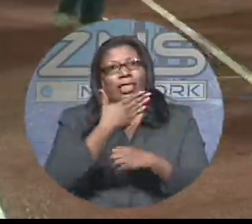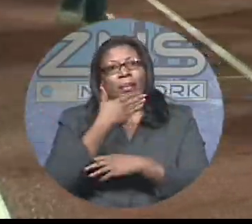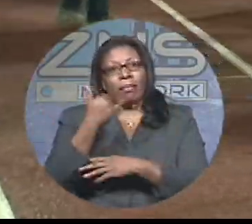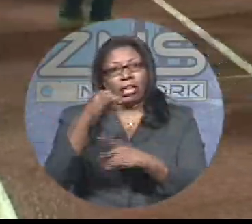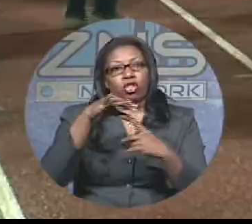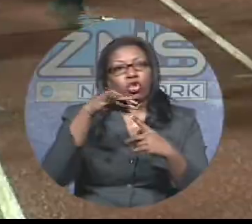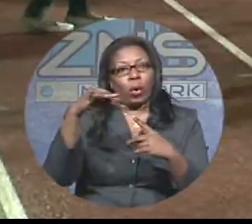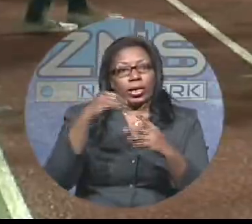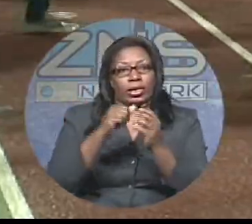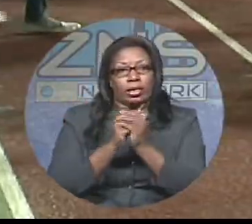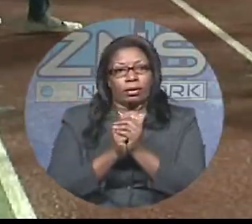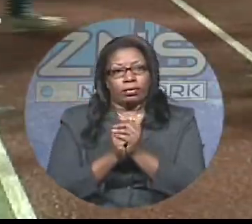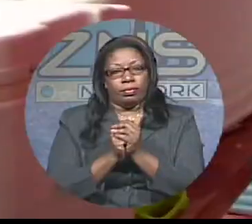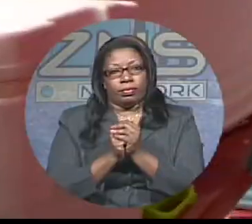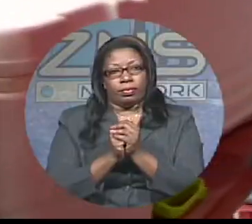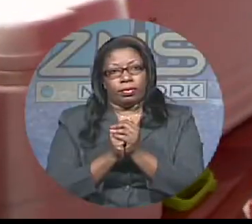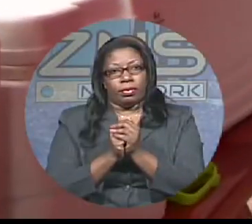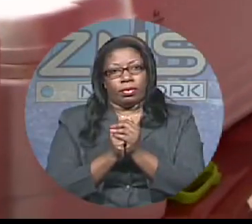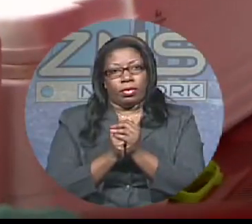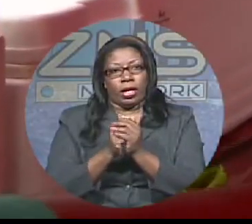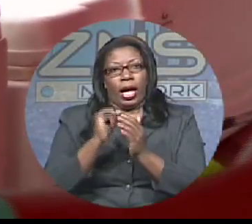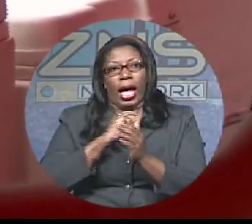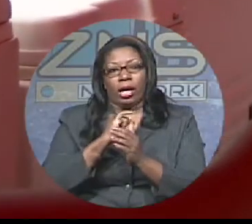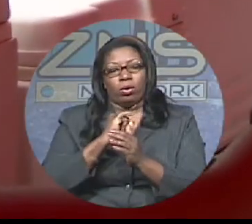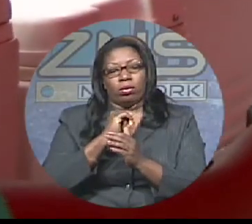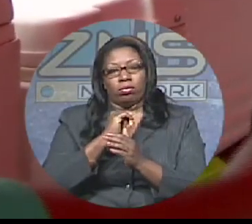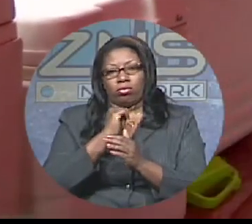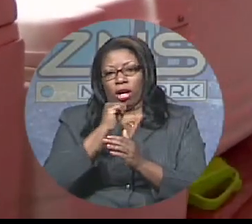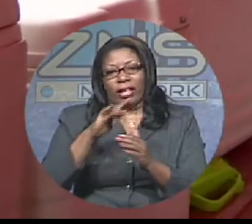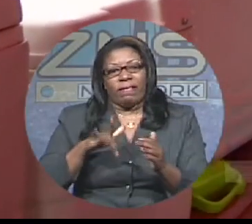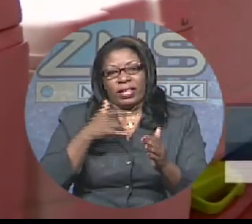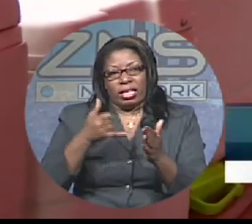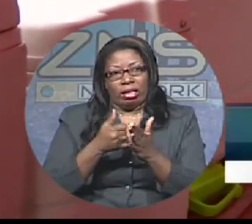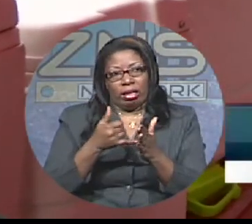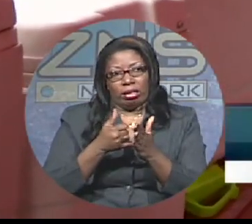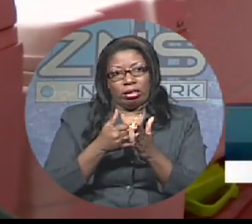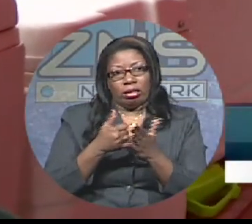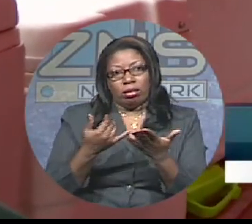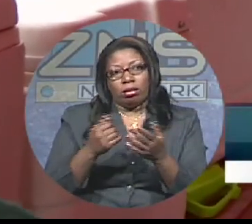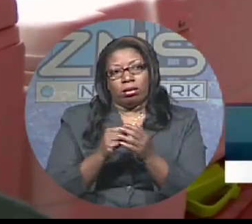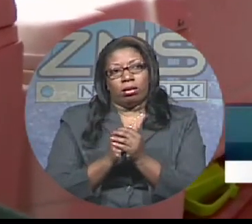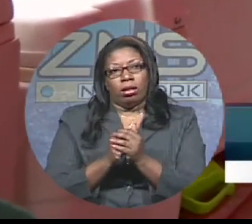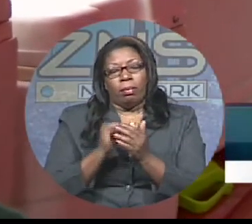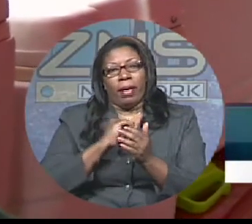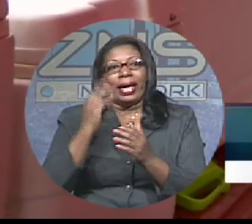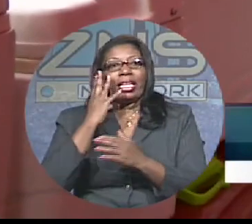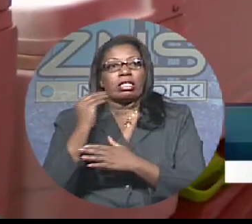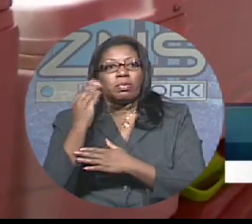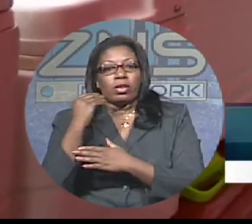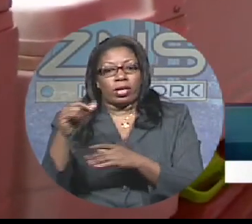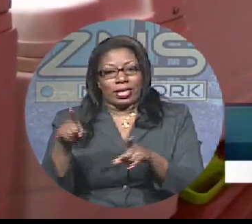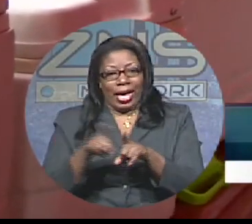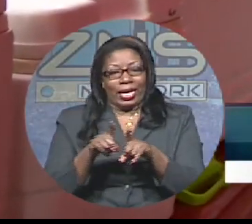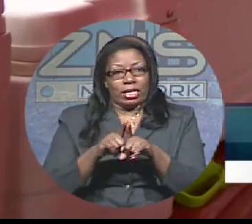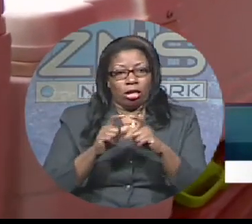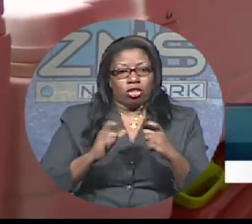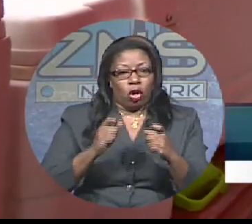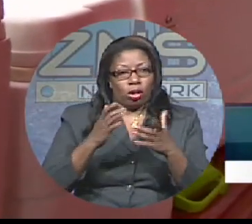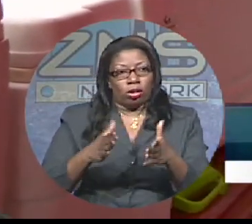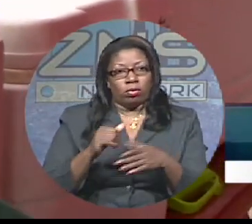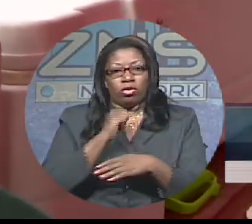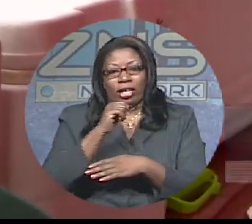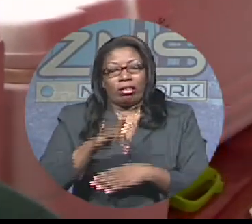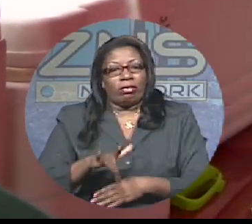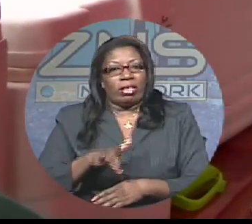I really feel it because I was at it on Saturday. And from my experience as a Junkanooer, you really ain't feeling